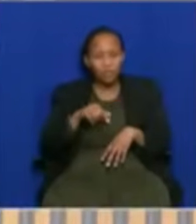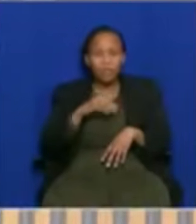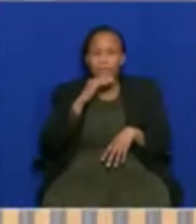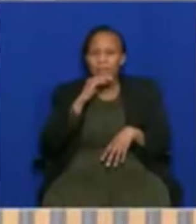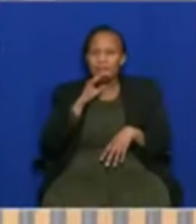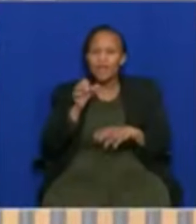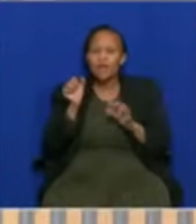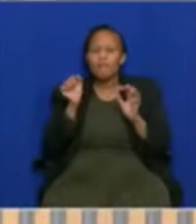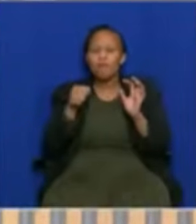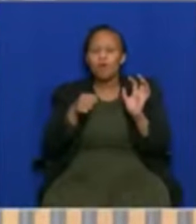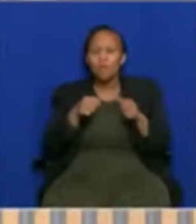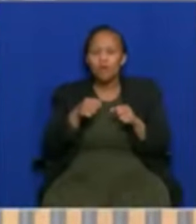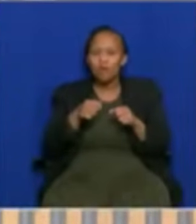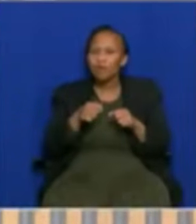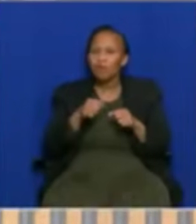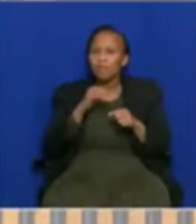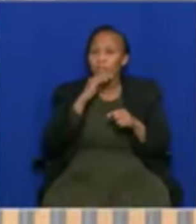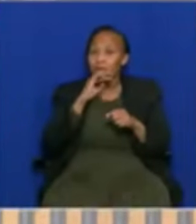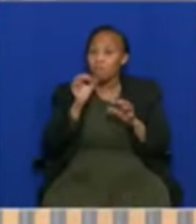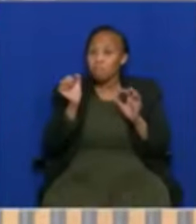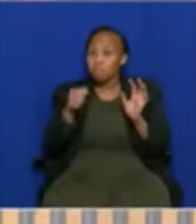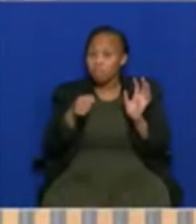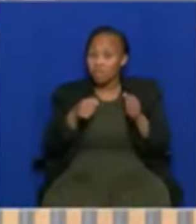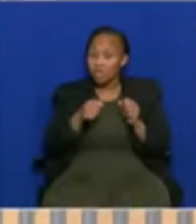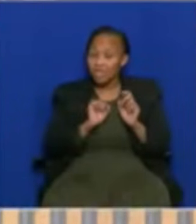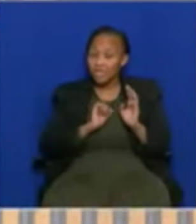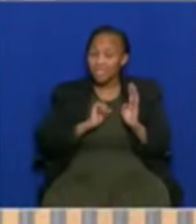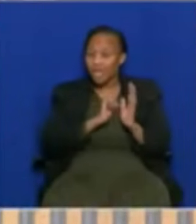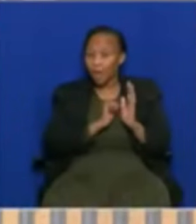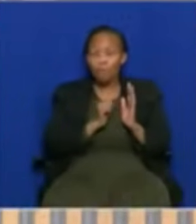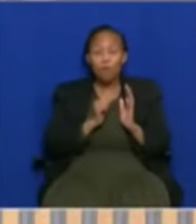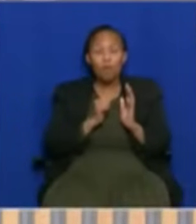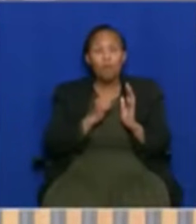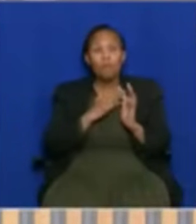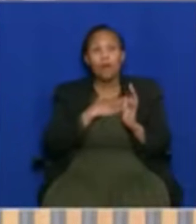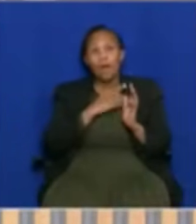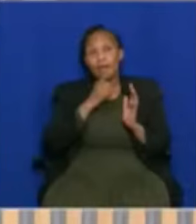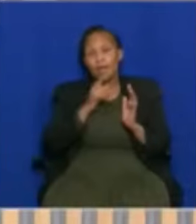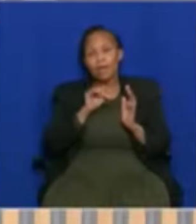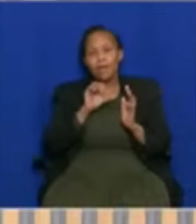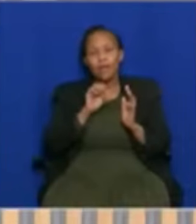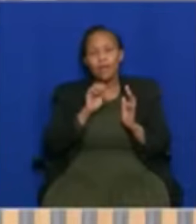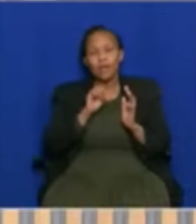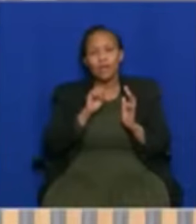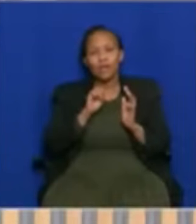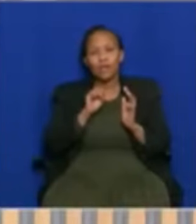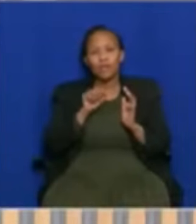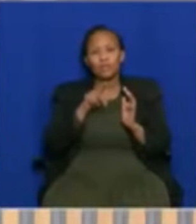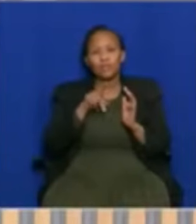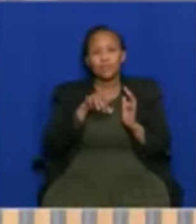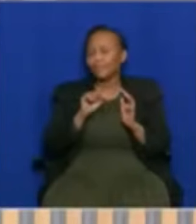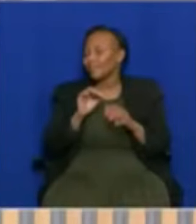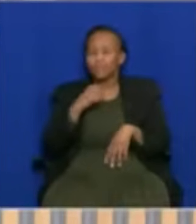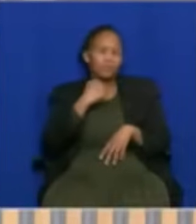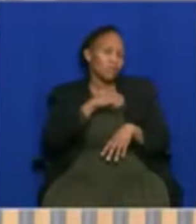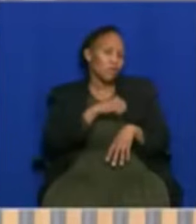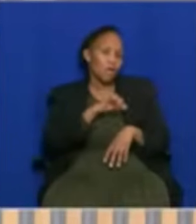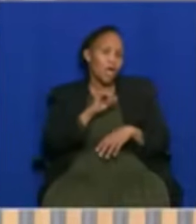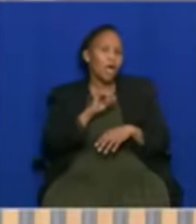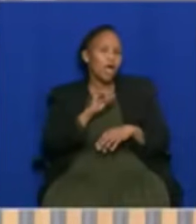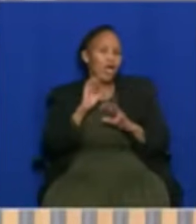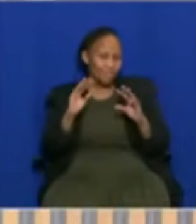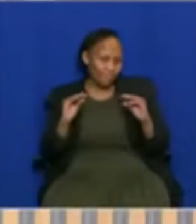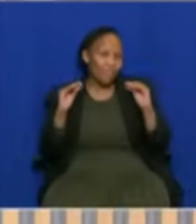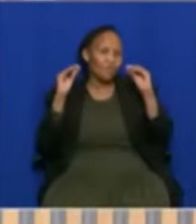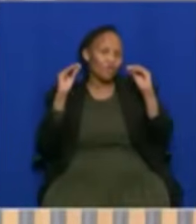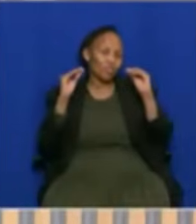by SAPS? No. Is that what you mean? It means their promotions. So Appointments, not in the SAPs, the